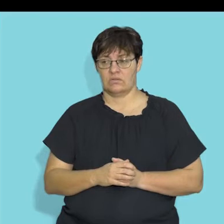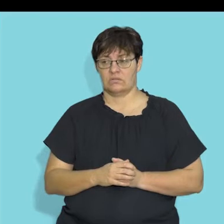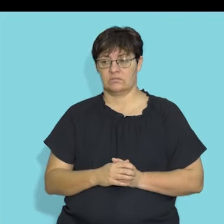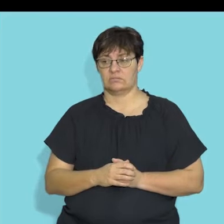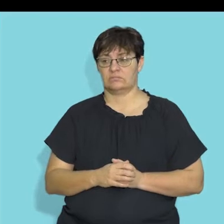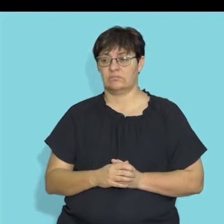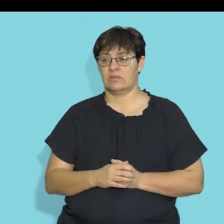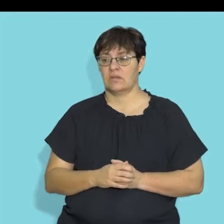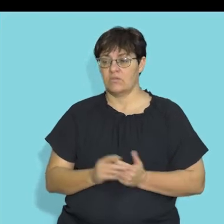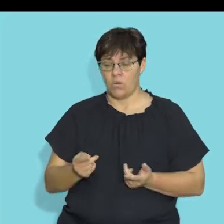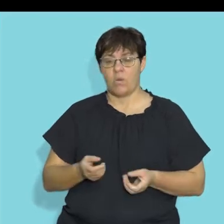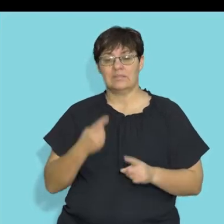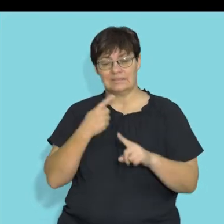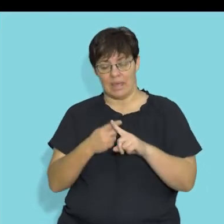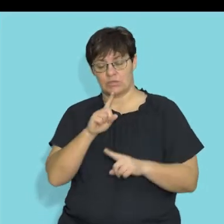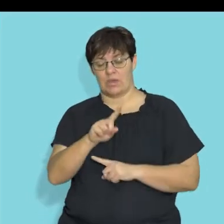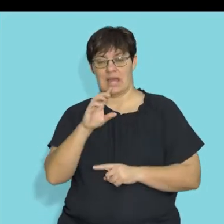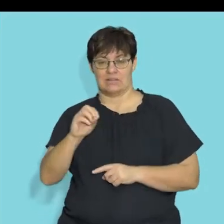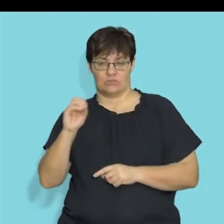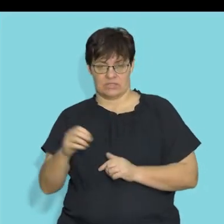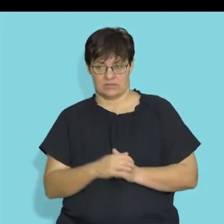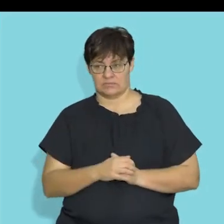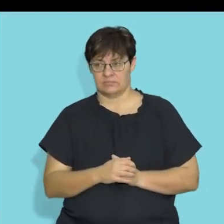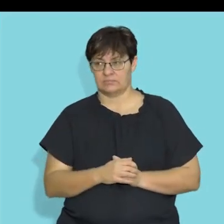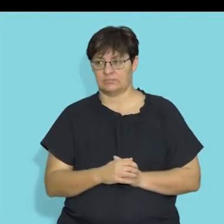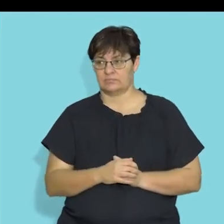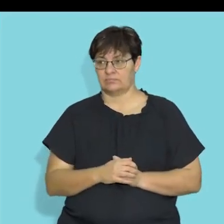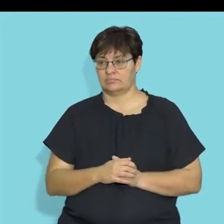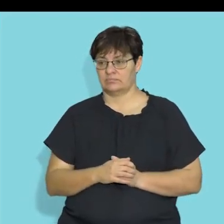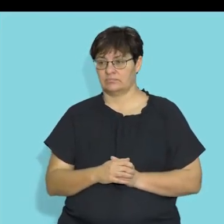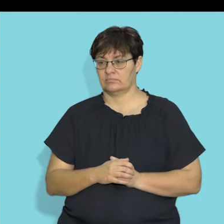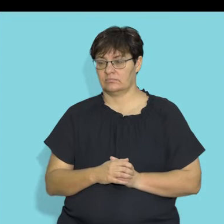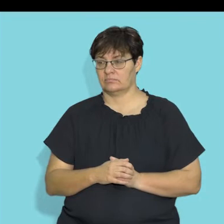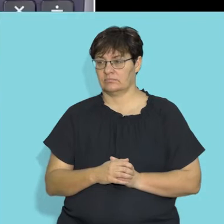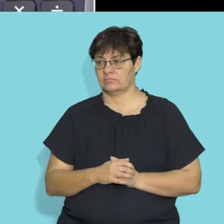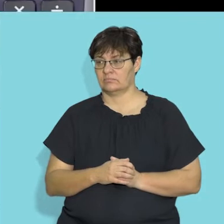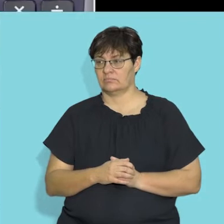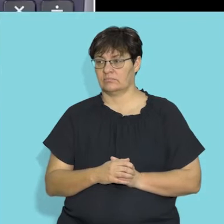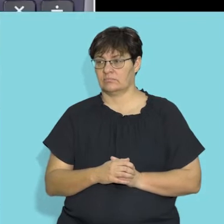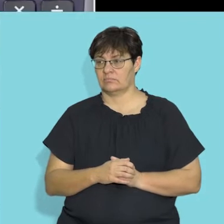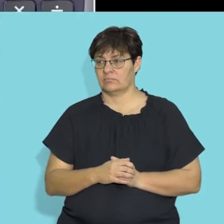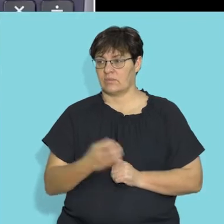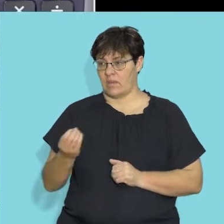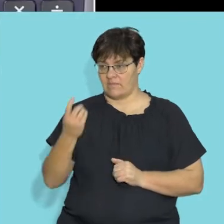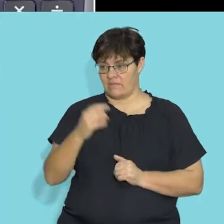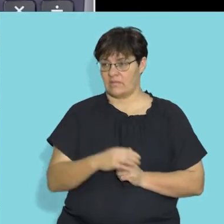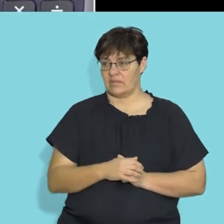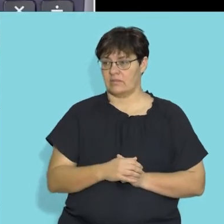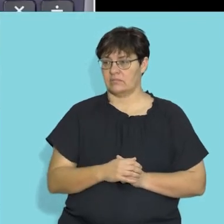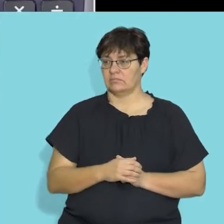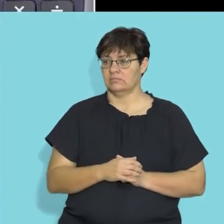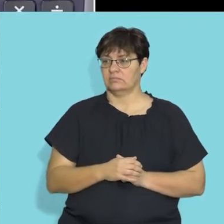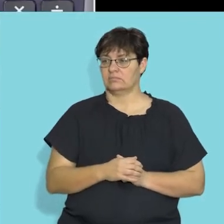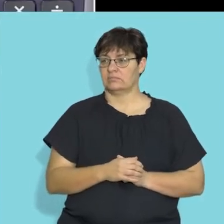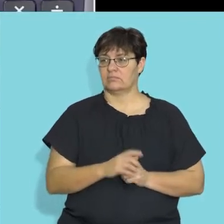9850, and then you express it as a percentage. So this is what we do. Take your